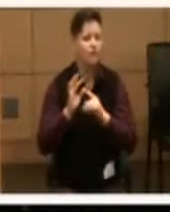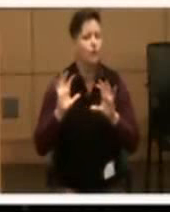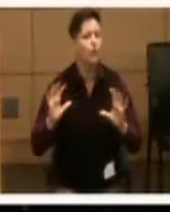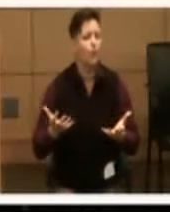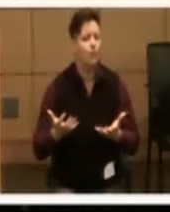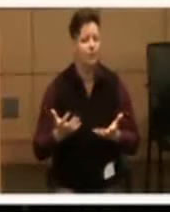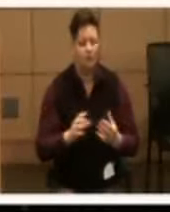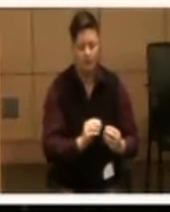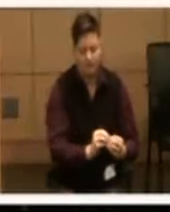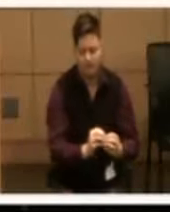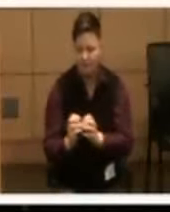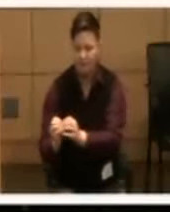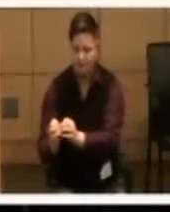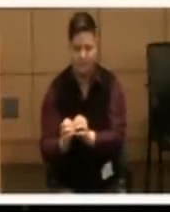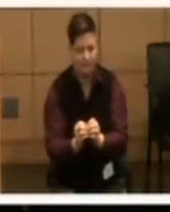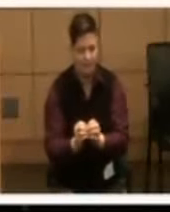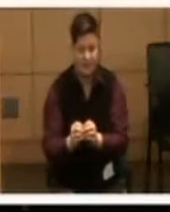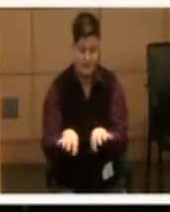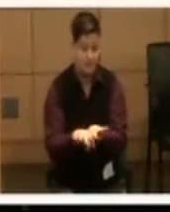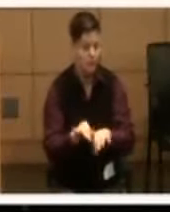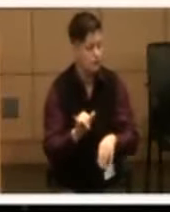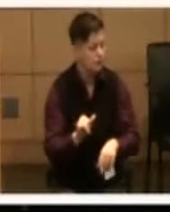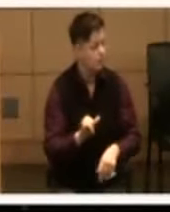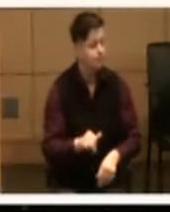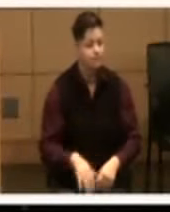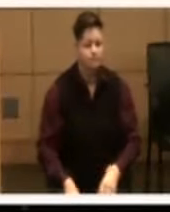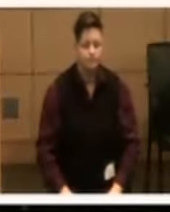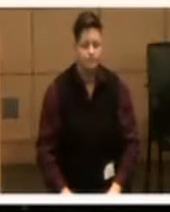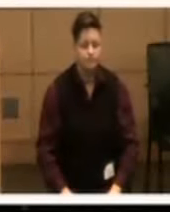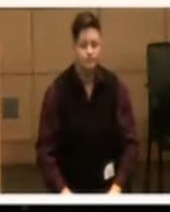consider. I would agree. Yeah, thank you.